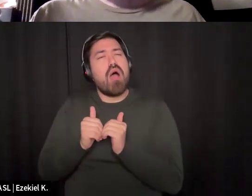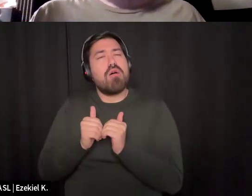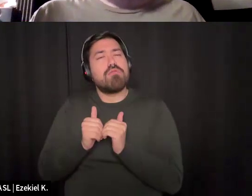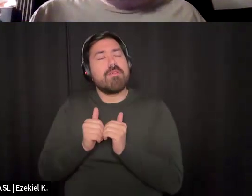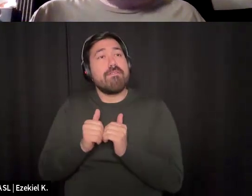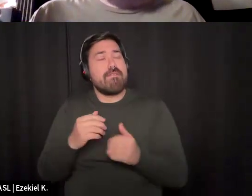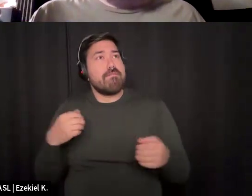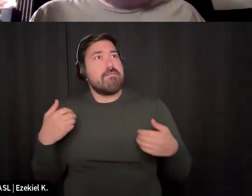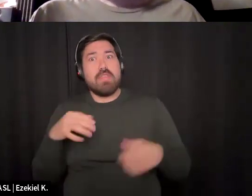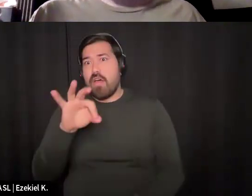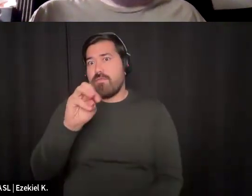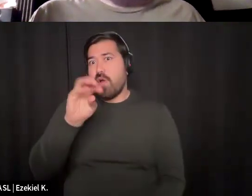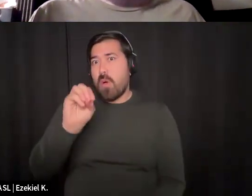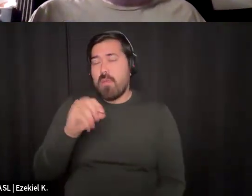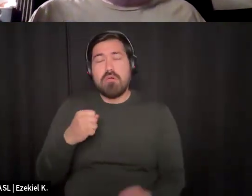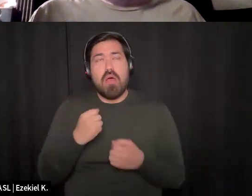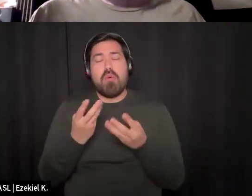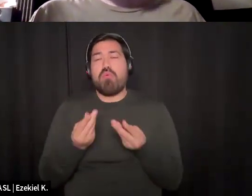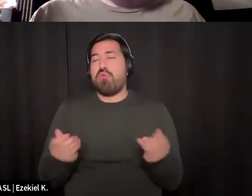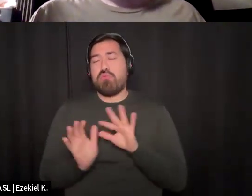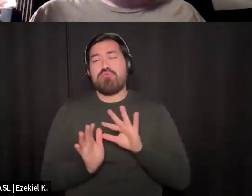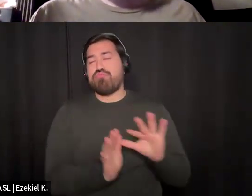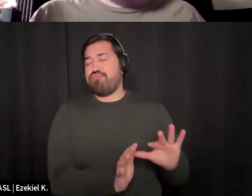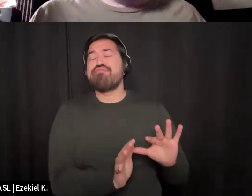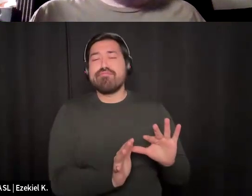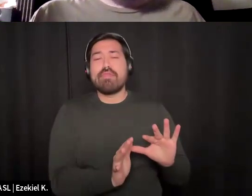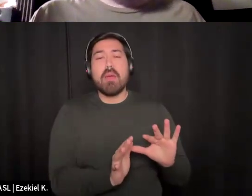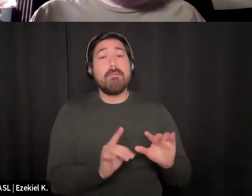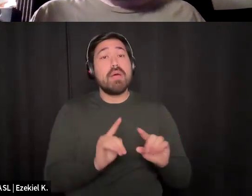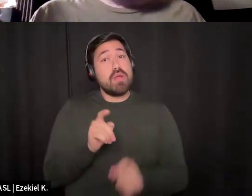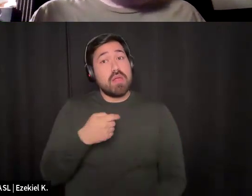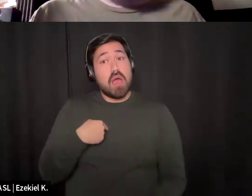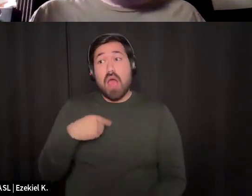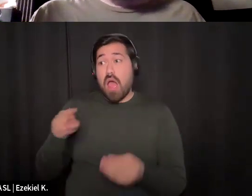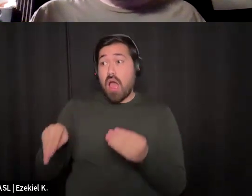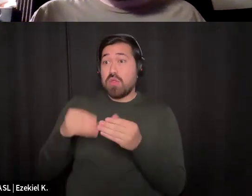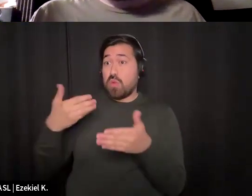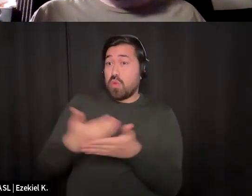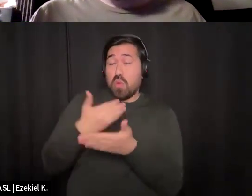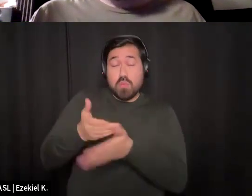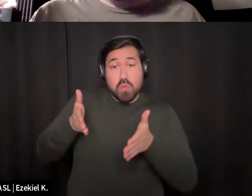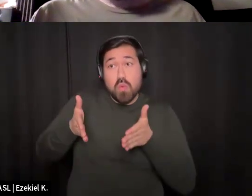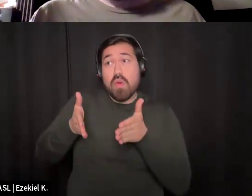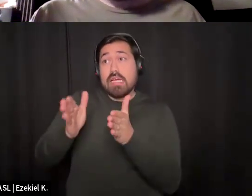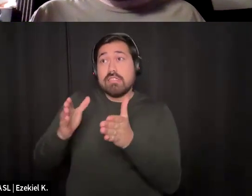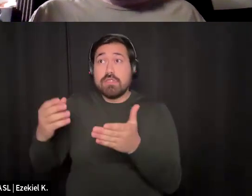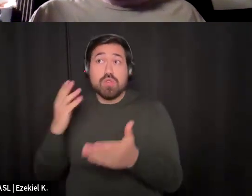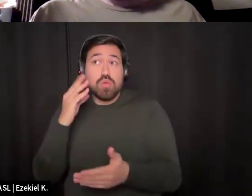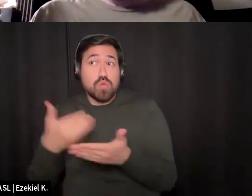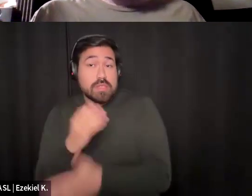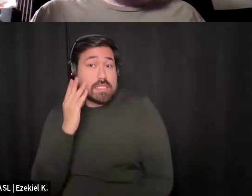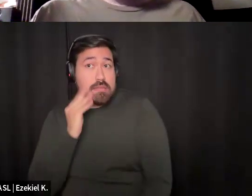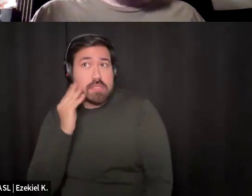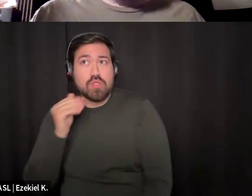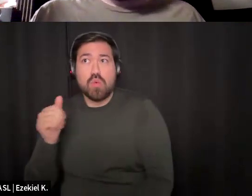with the fear of missing out, but and also it can maybe pave the way to have this really amazing experience